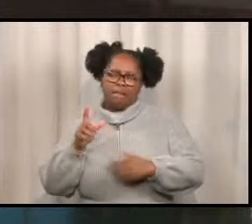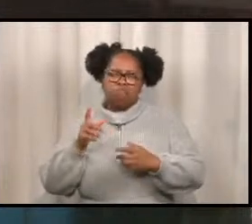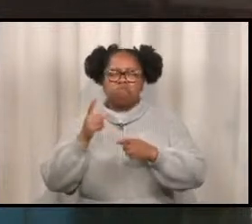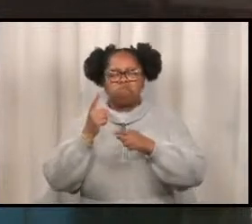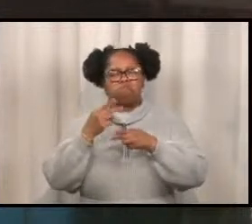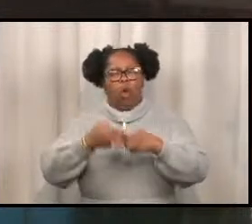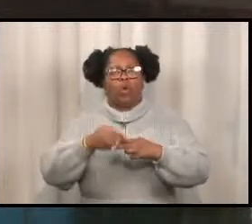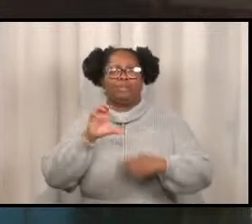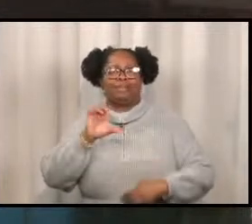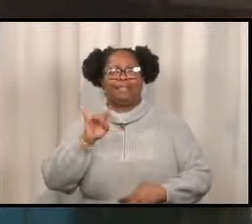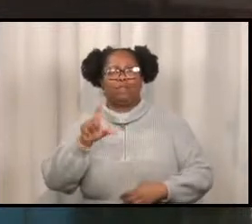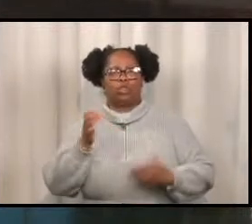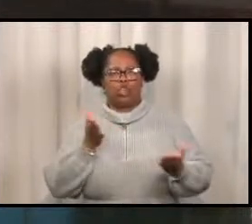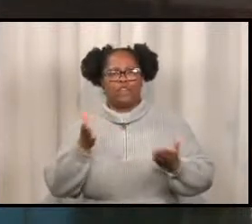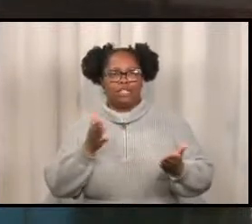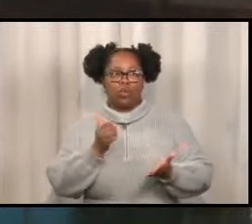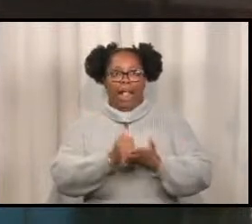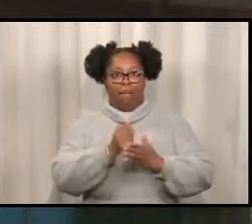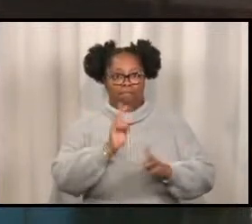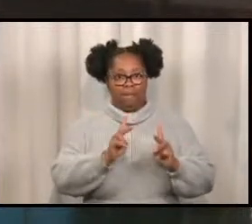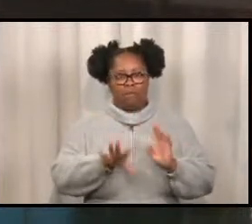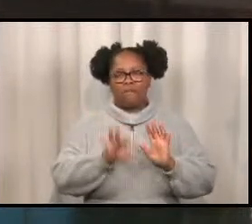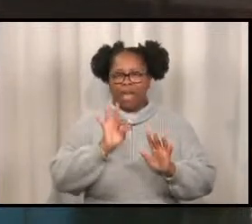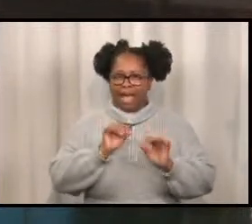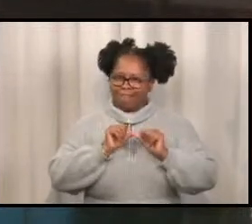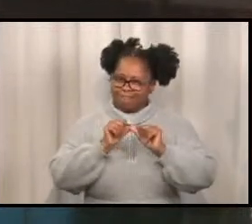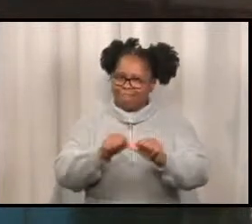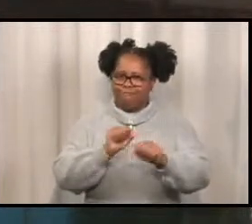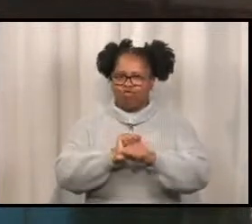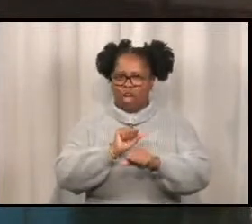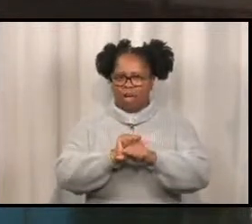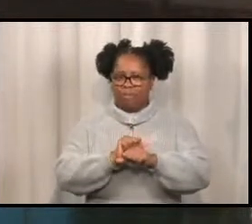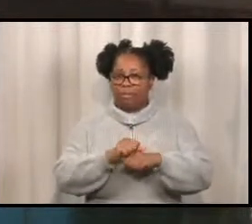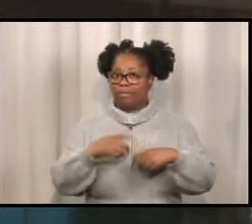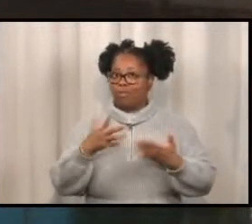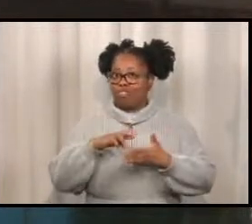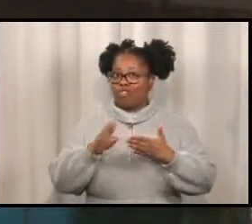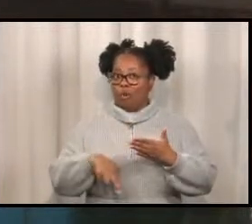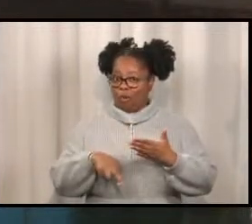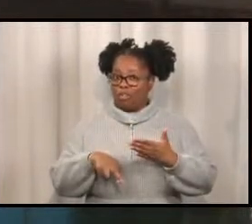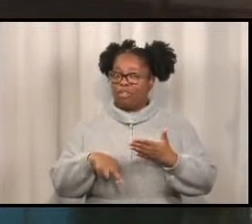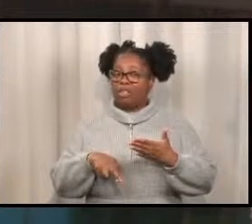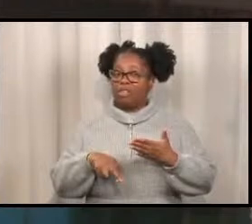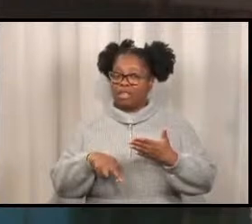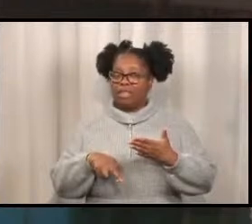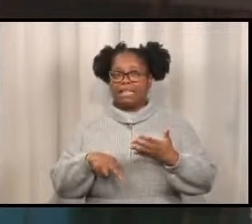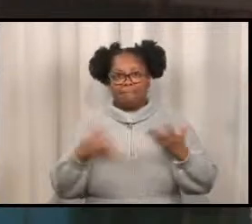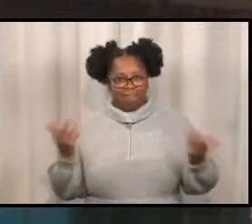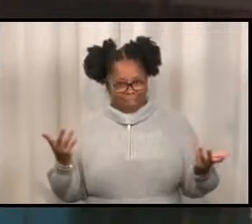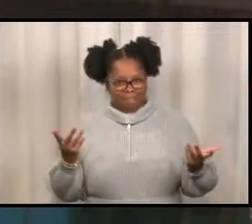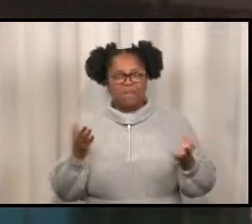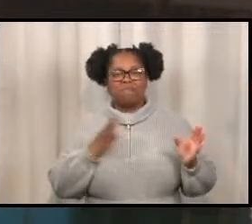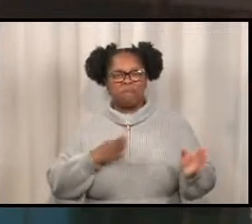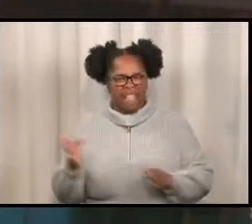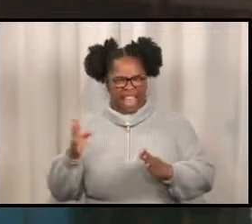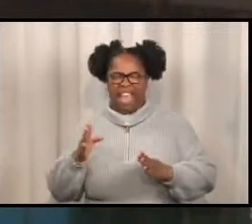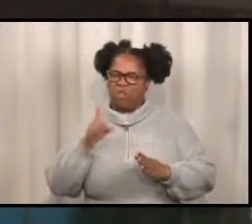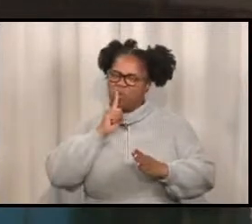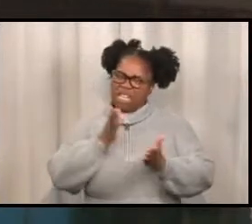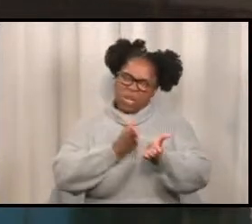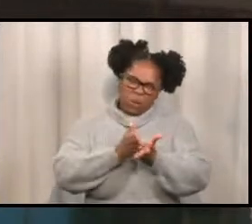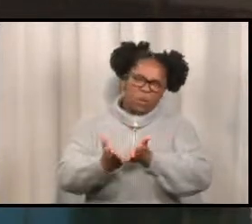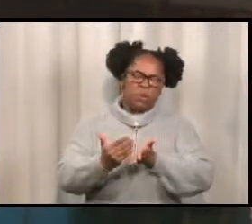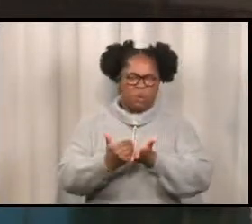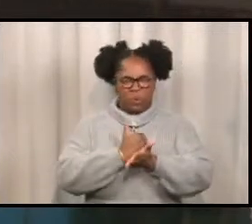connect people to permanent positions. So the outcome has then been a plan that is very comprehensive,